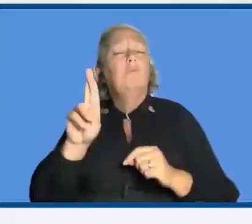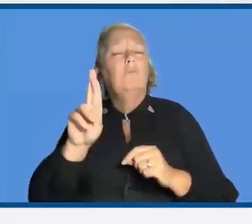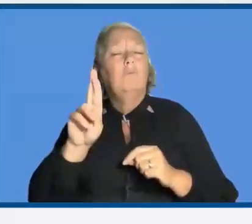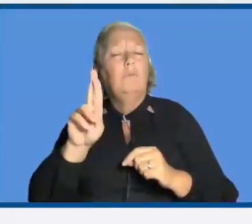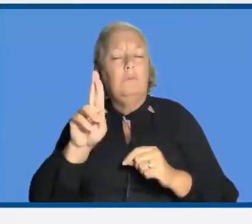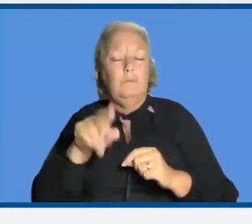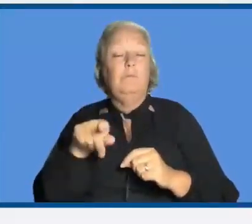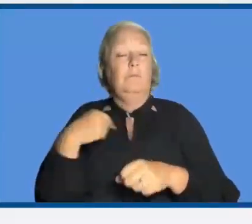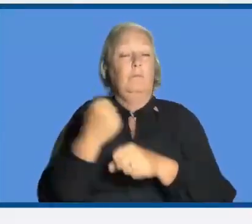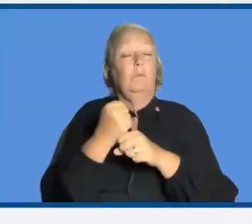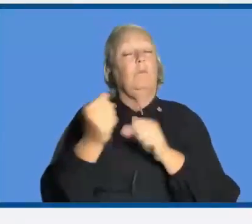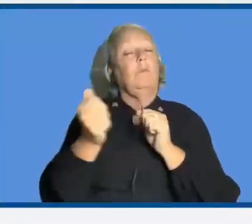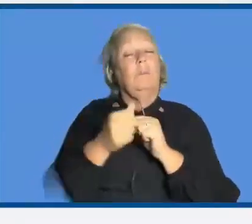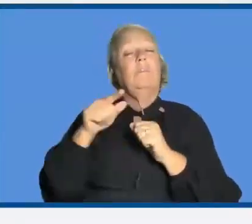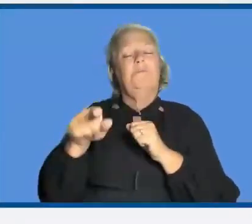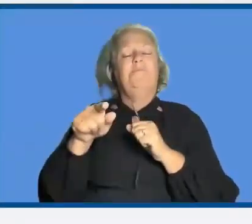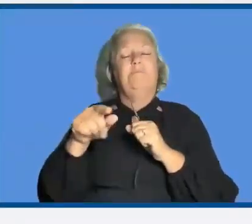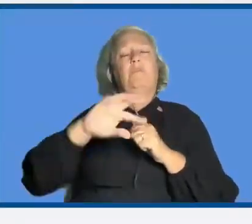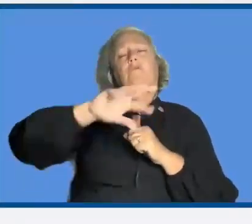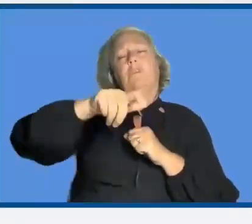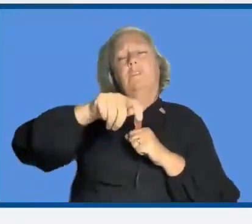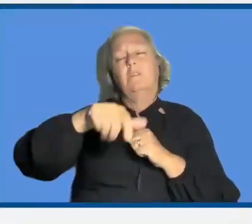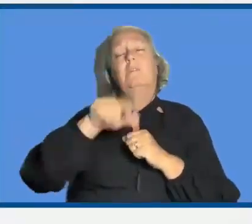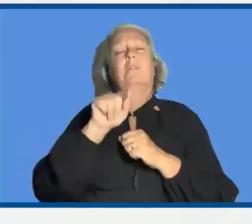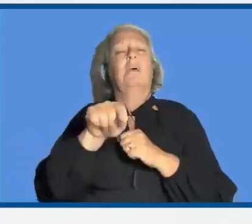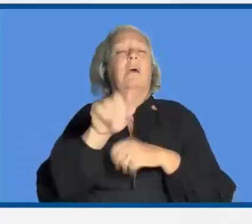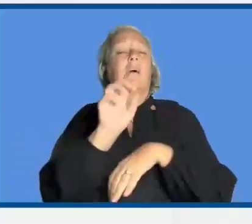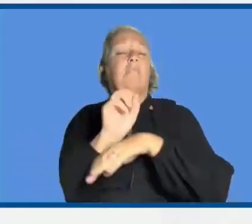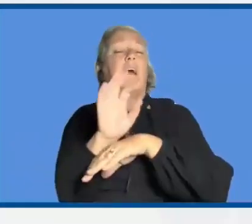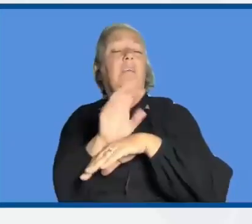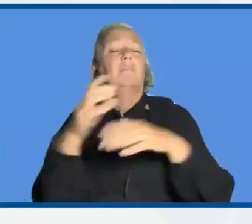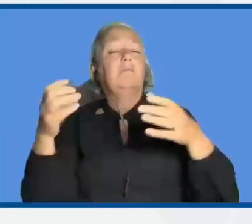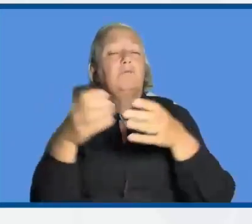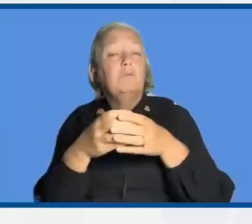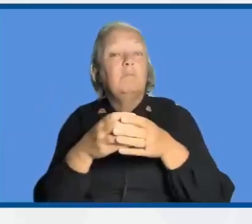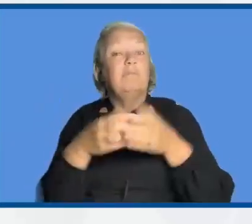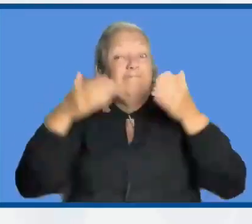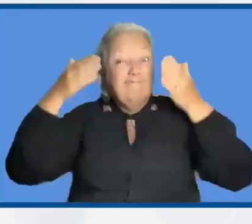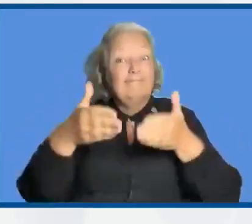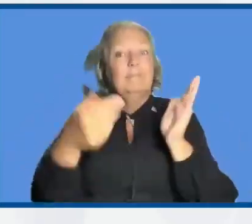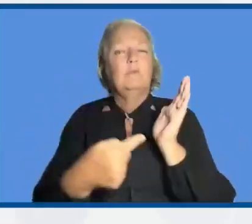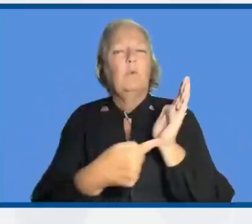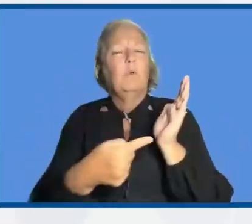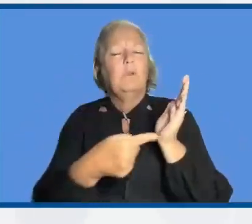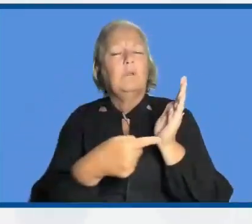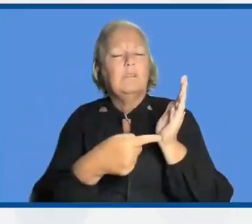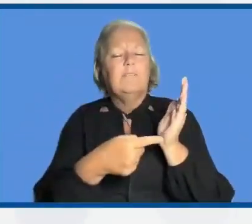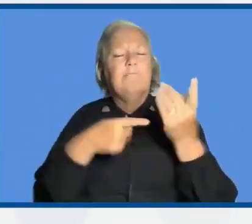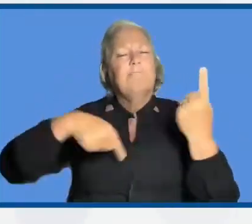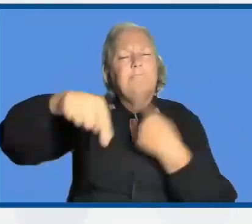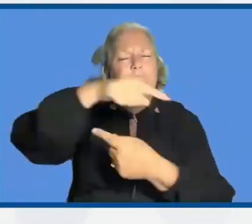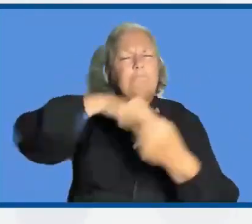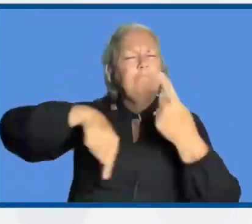Regional Advisory Group on Science and Technology, our STAG, to come up with a